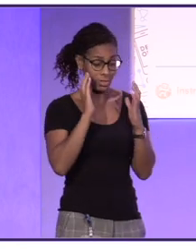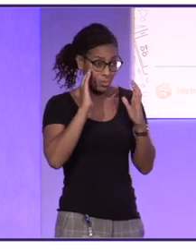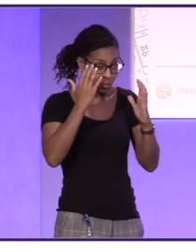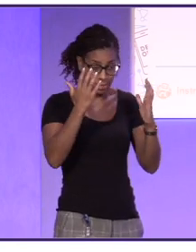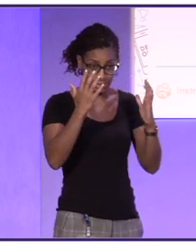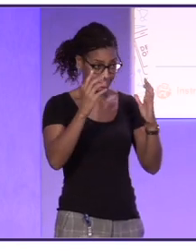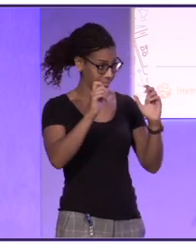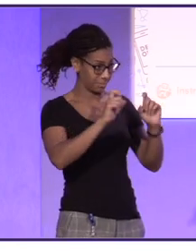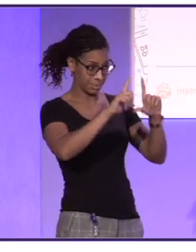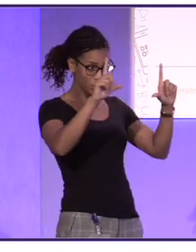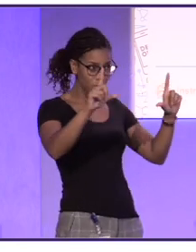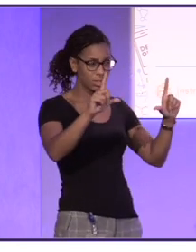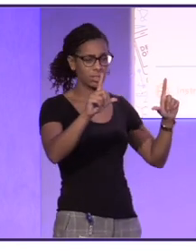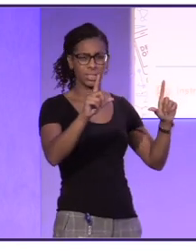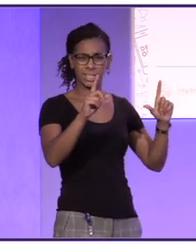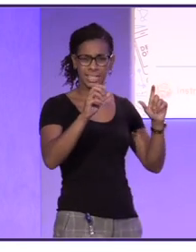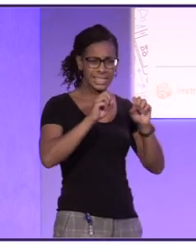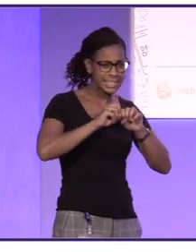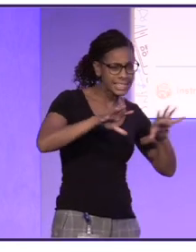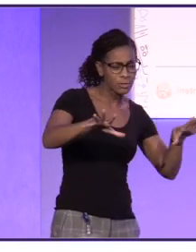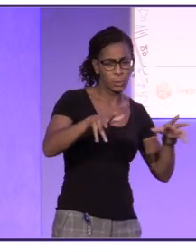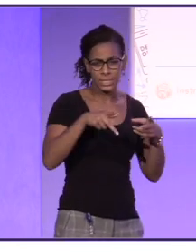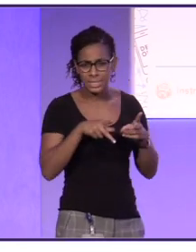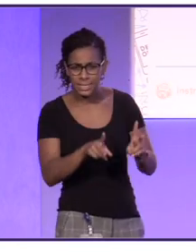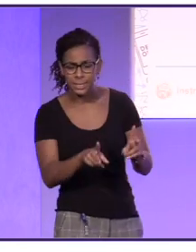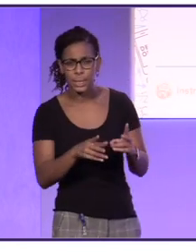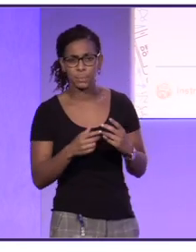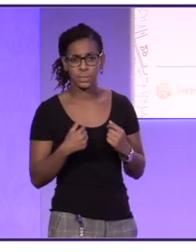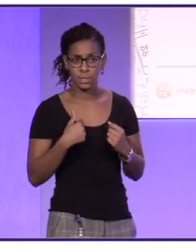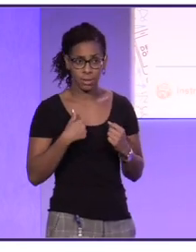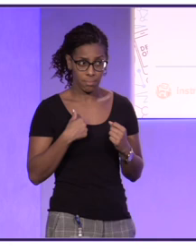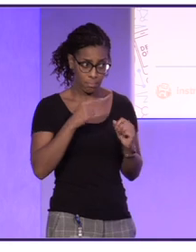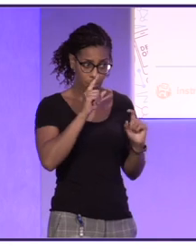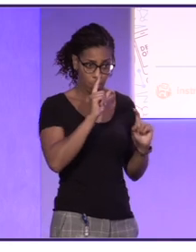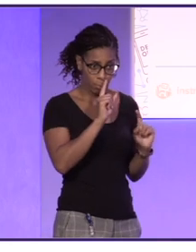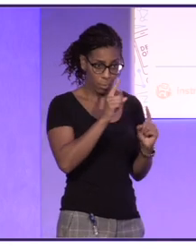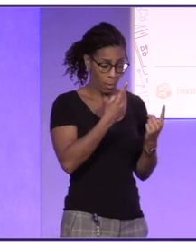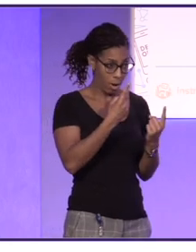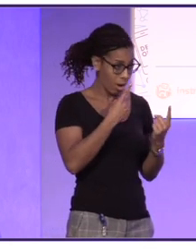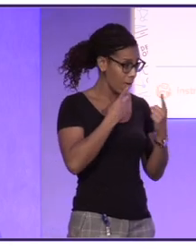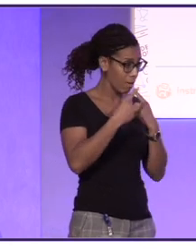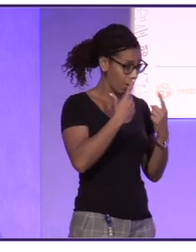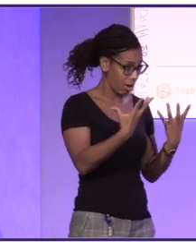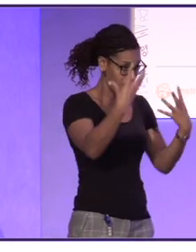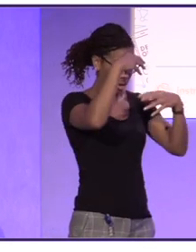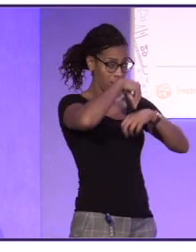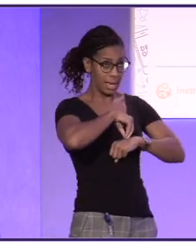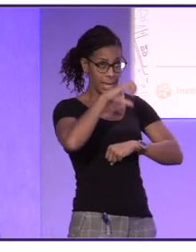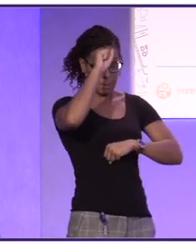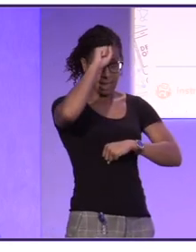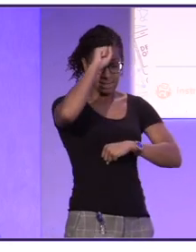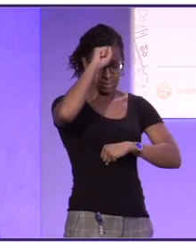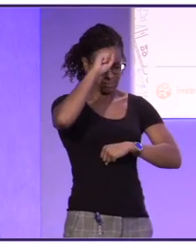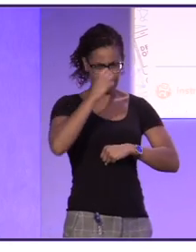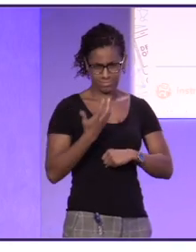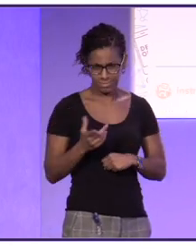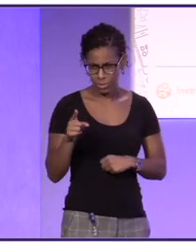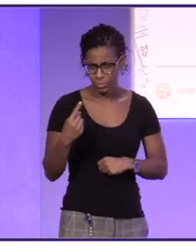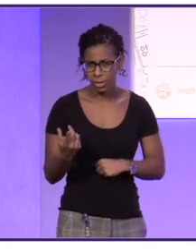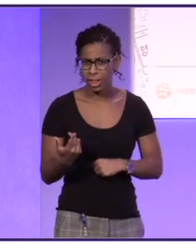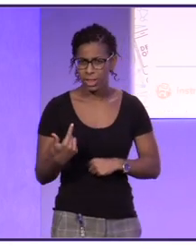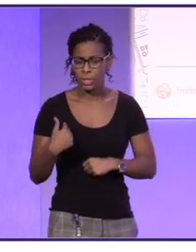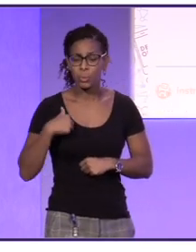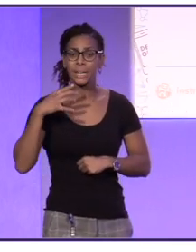mental distributed systems. We are unable to keep all of this stuff in our heads. So we need to understand how